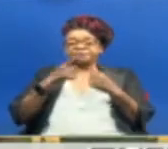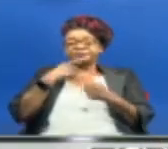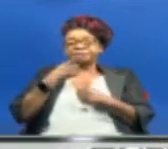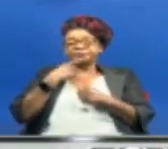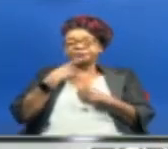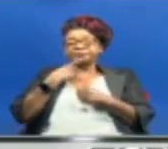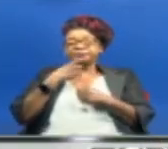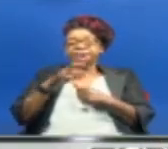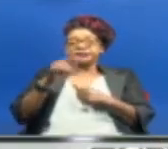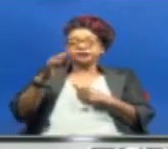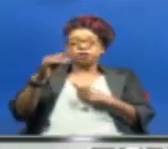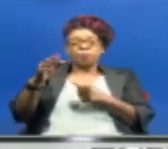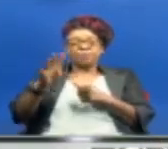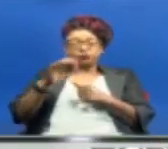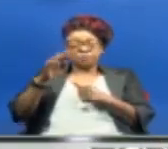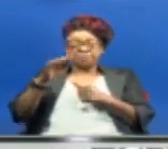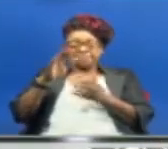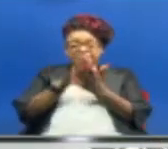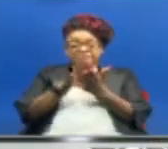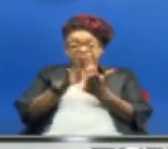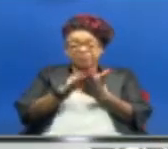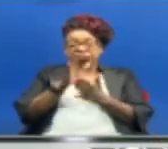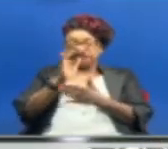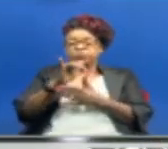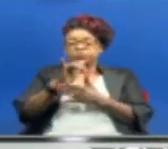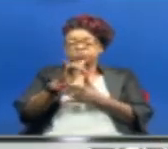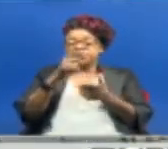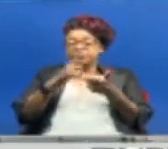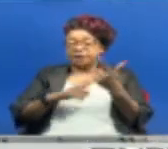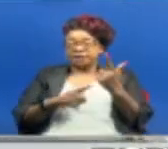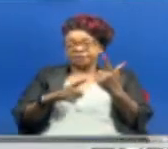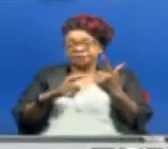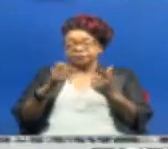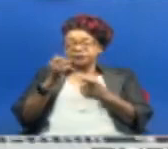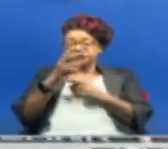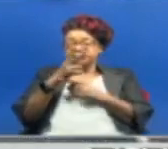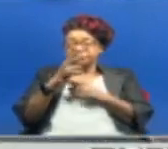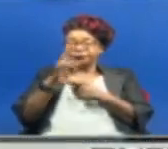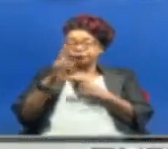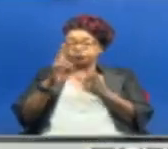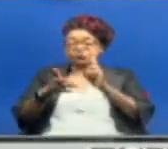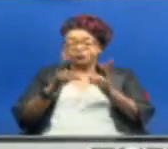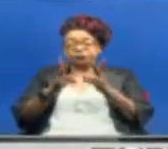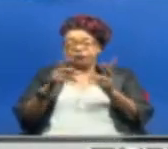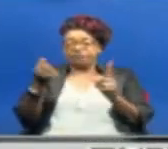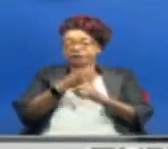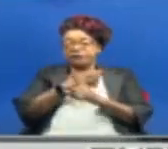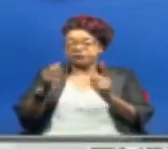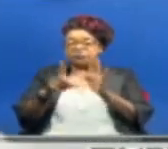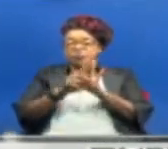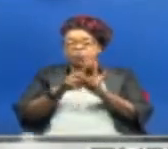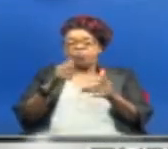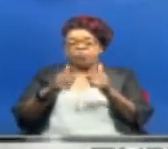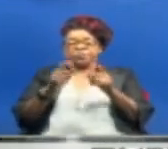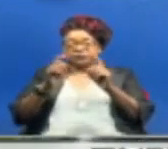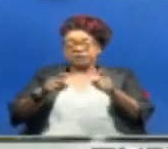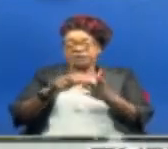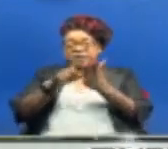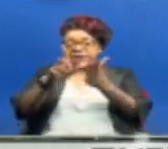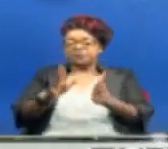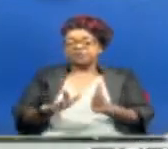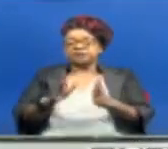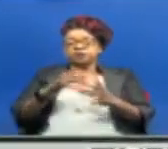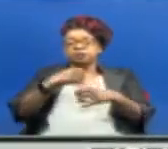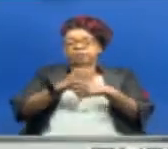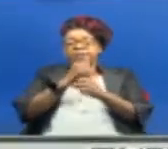commercial banks were in the year to December 2022 violated the law that requires lenders to